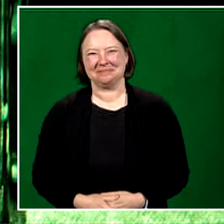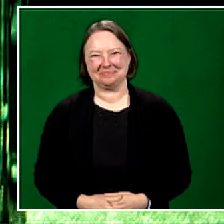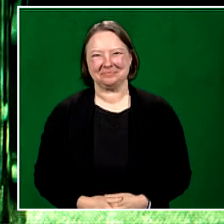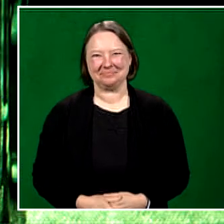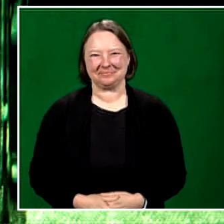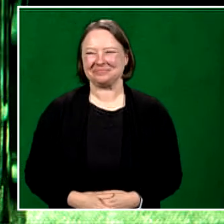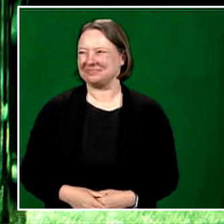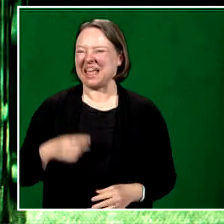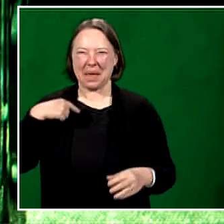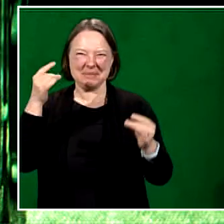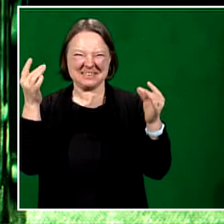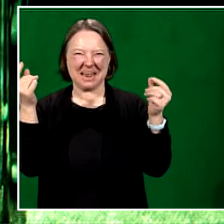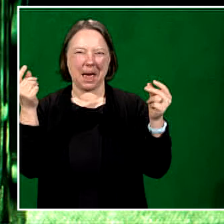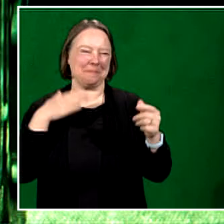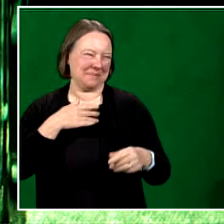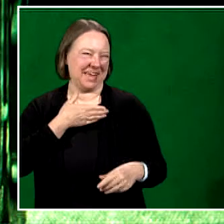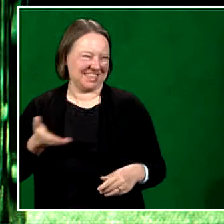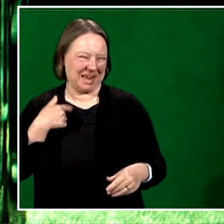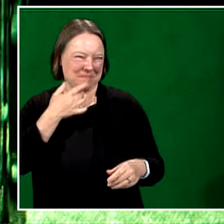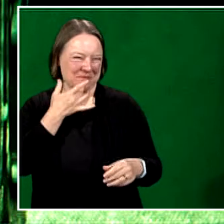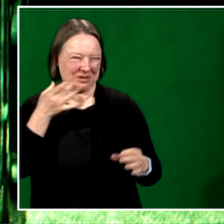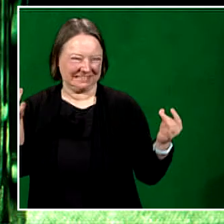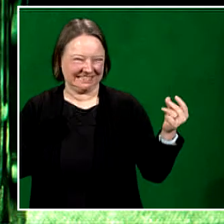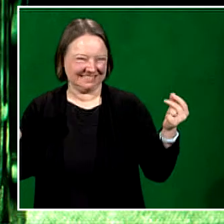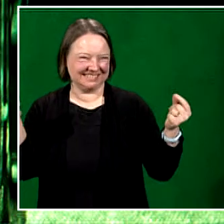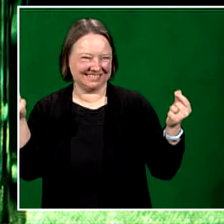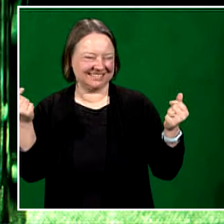Okay. I'm going to snap. That's my thing. All right.